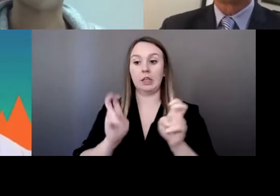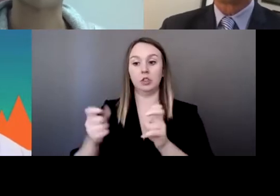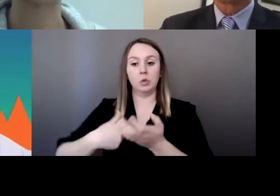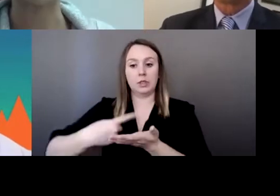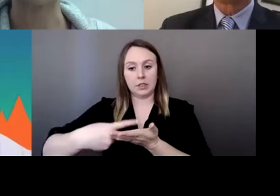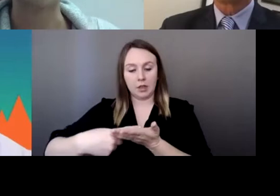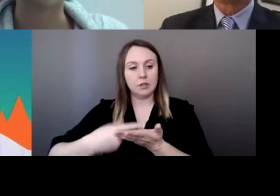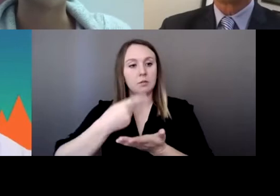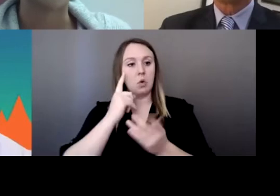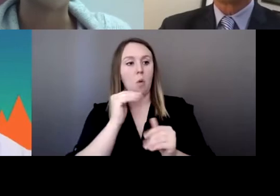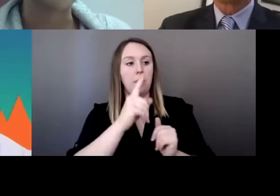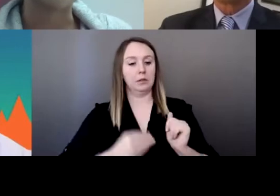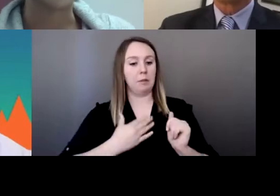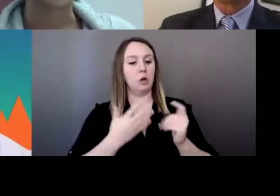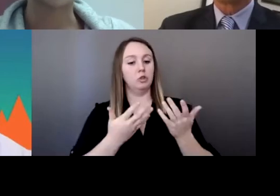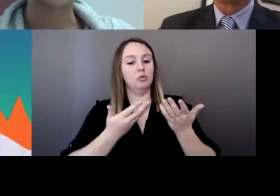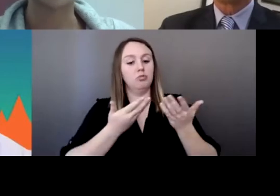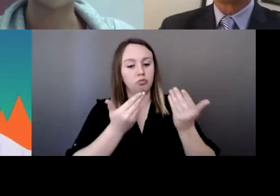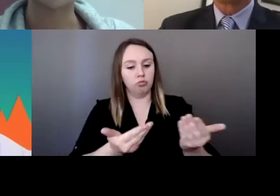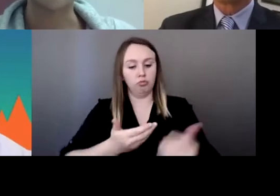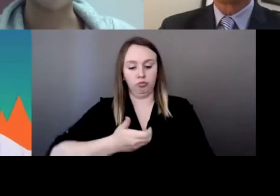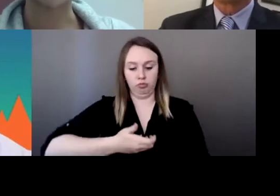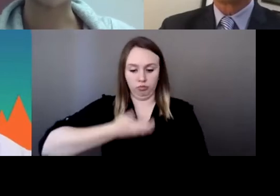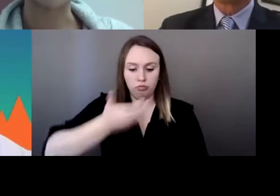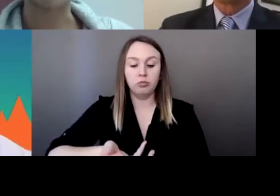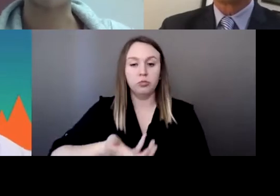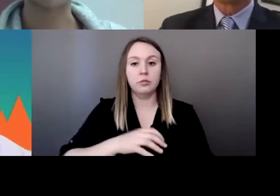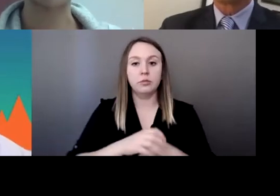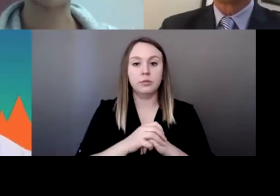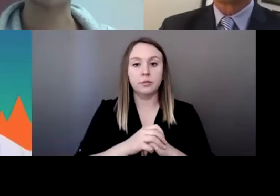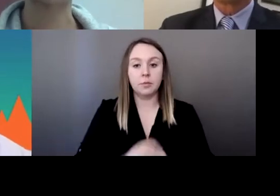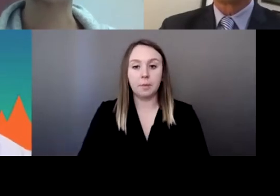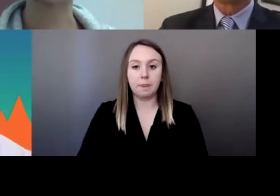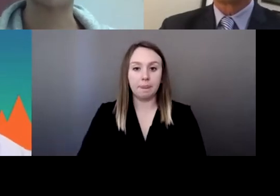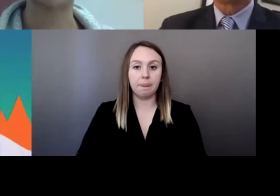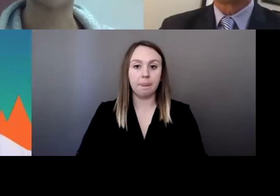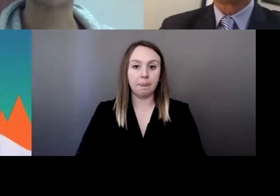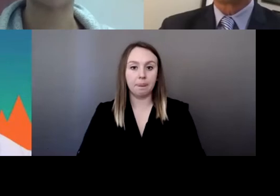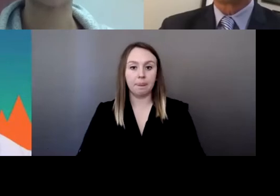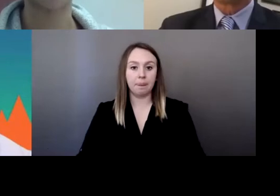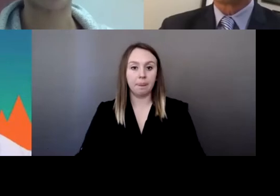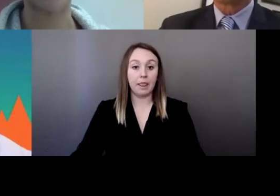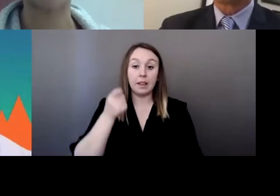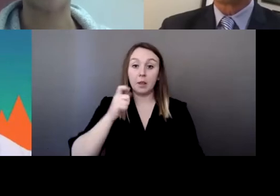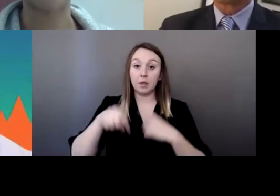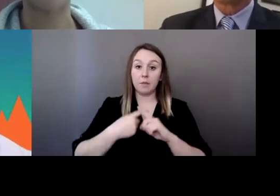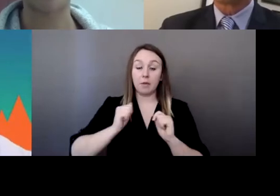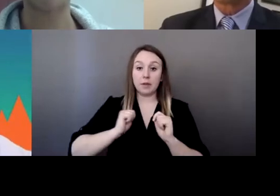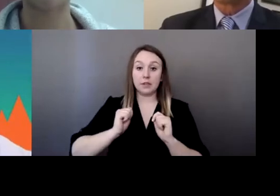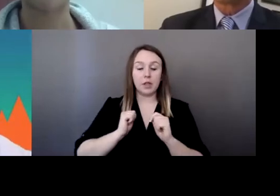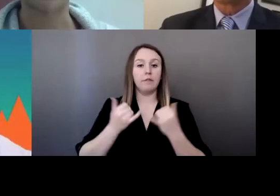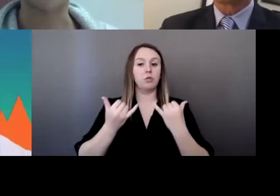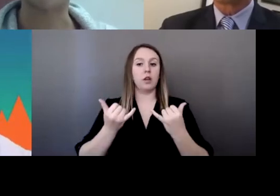on out. So just a little bit about myself. I'm serving a 3-year term as of right